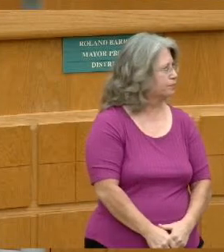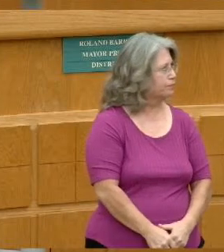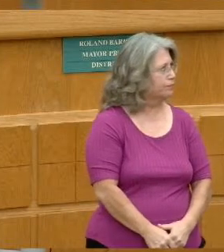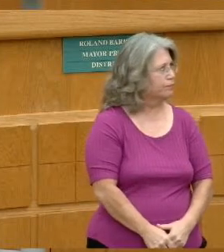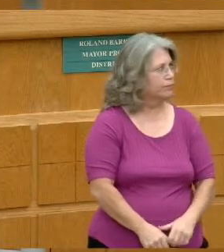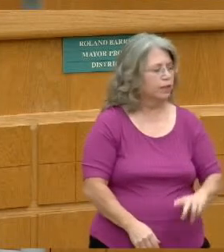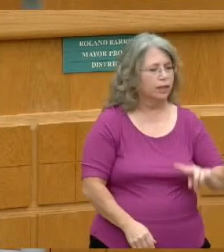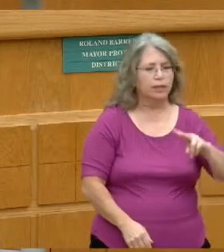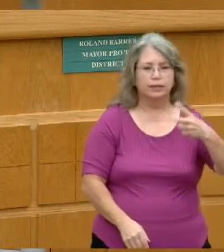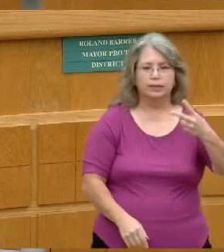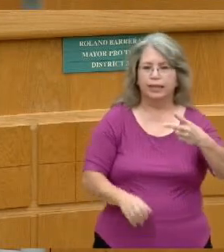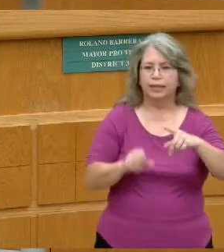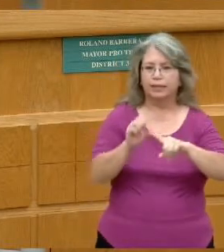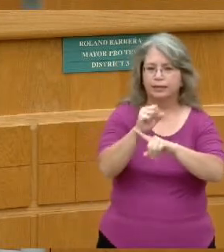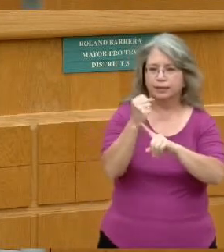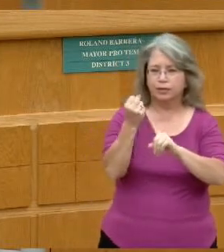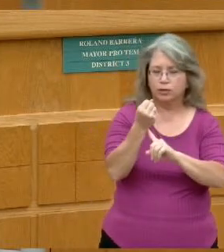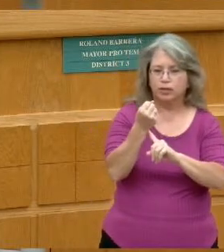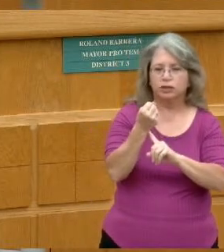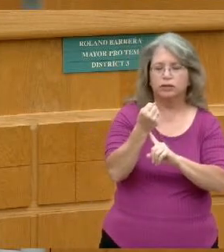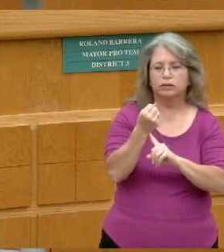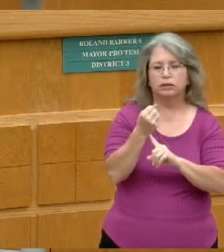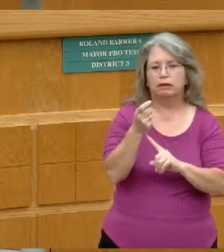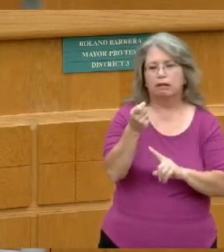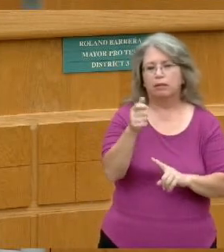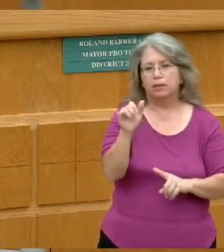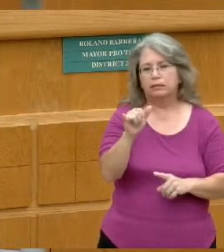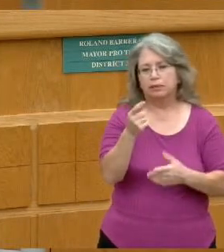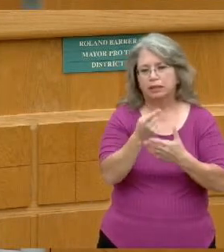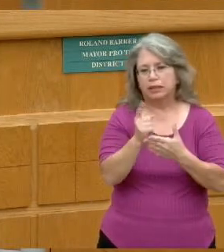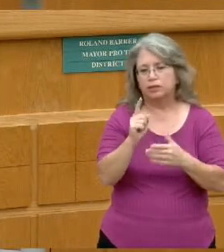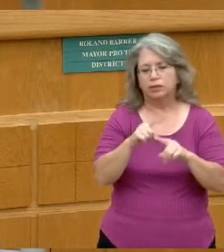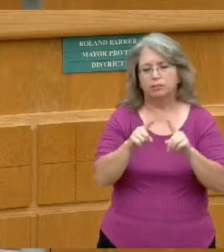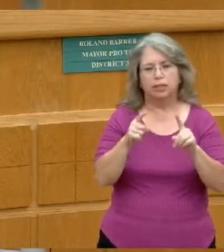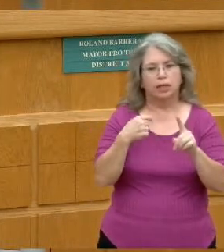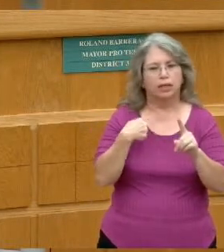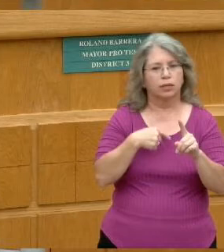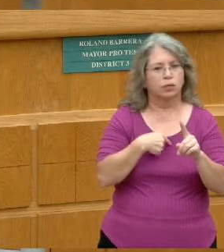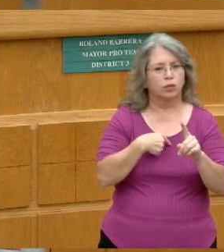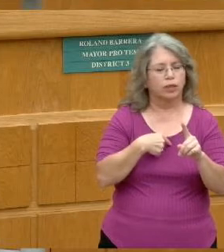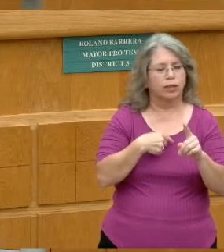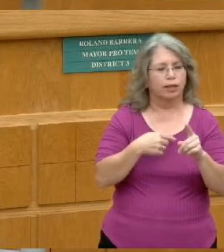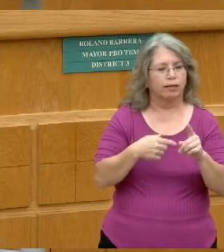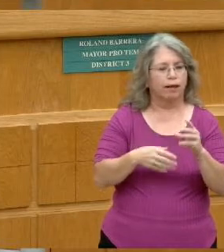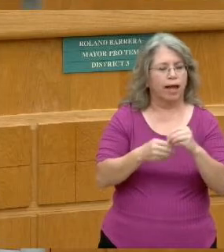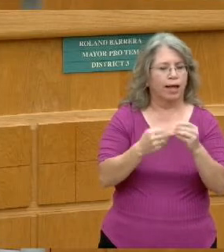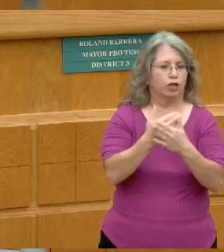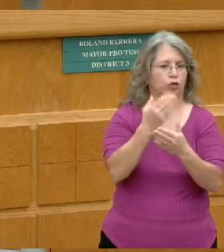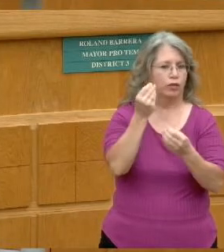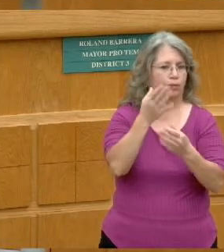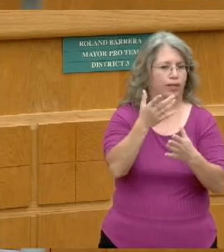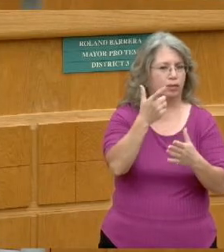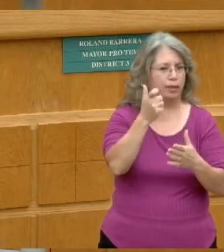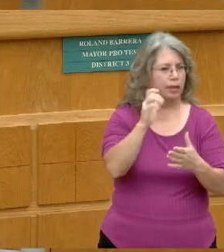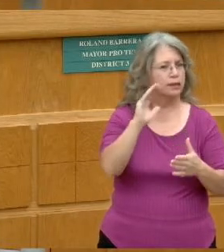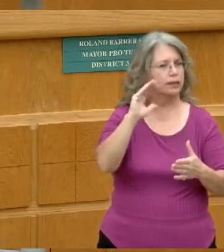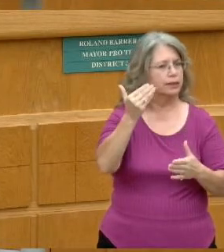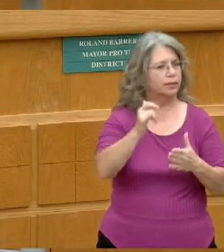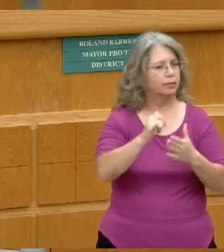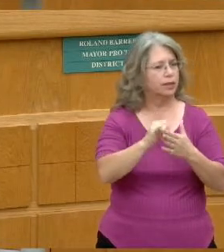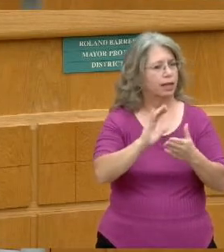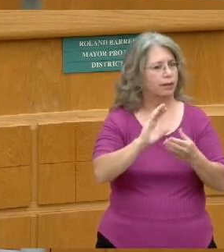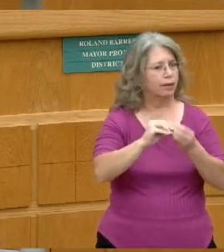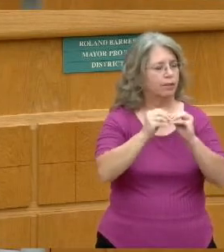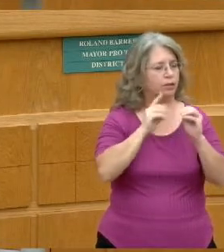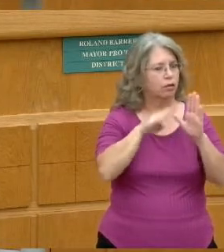very similar to last week's, but we updated a little bit because it seems things are accelerating. So we allowed there to be a